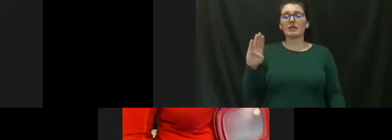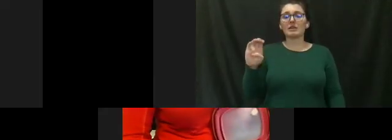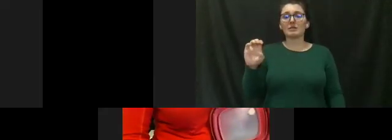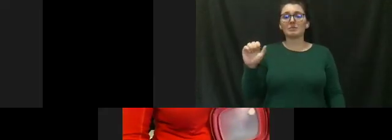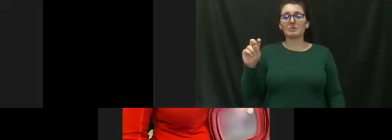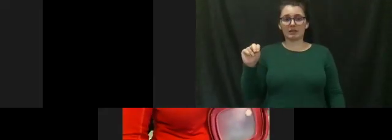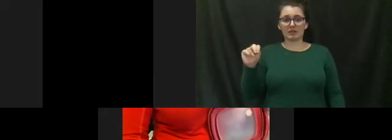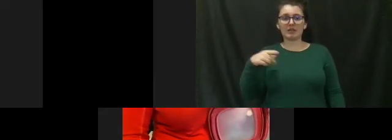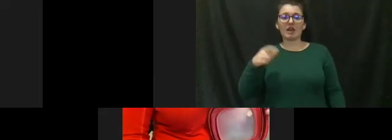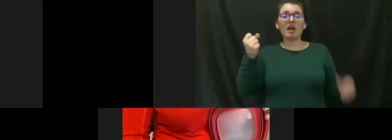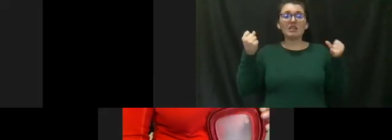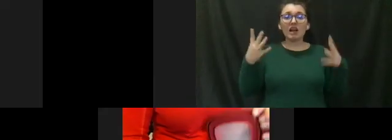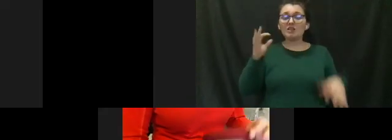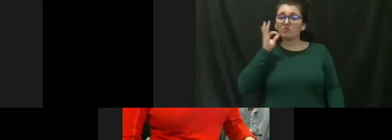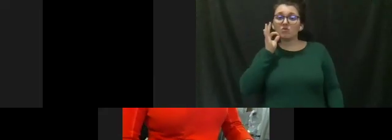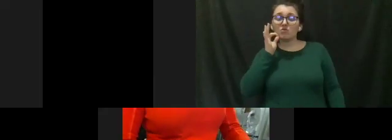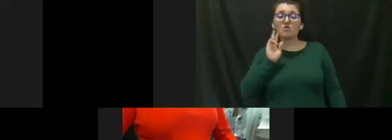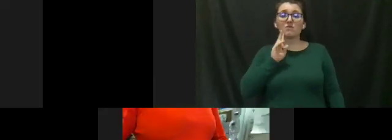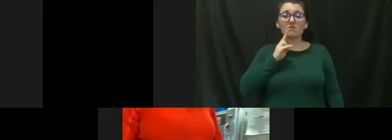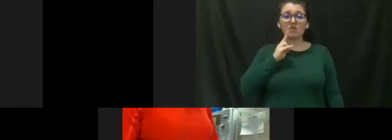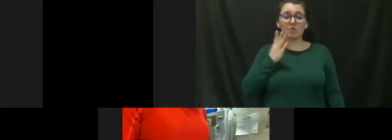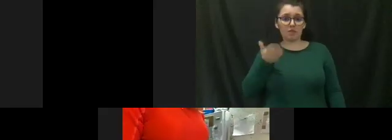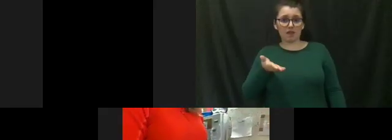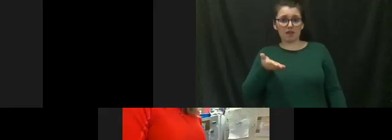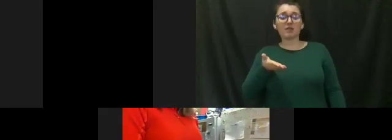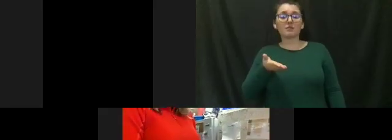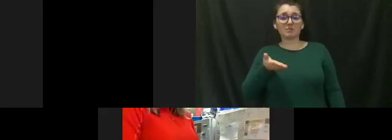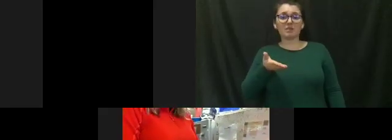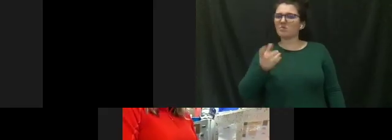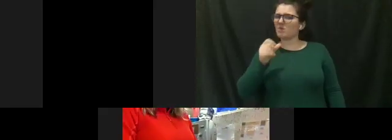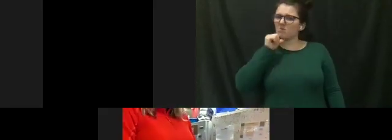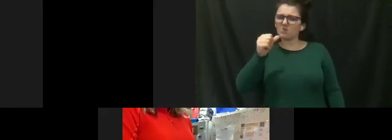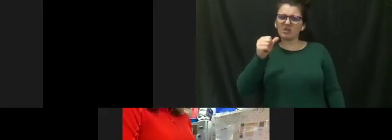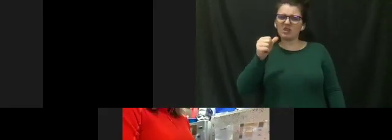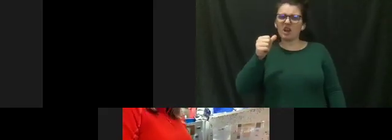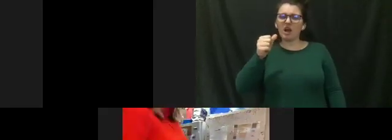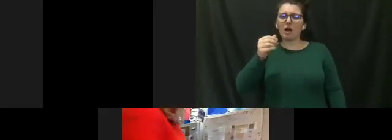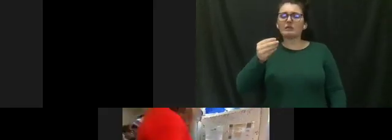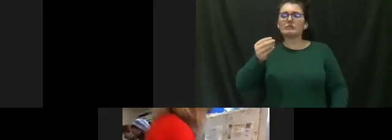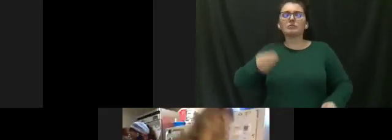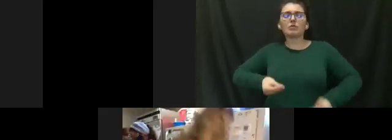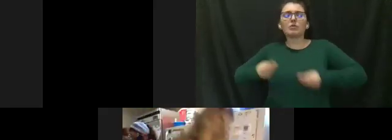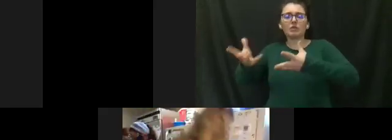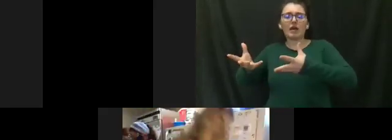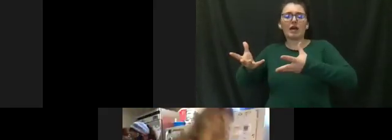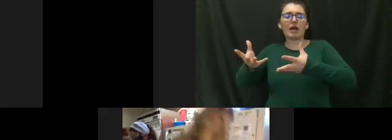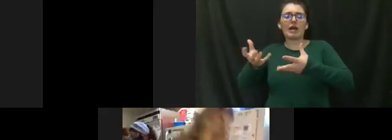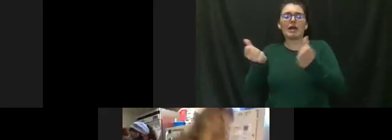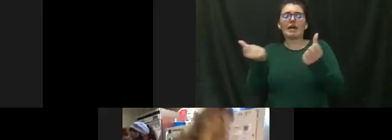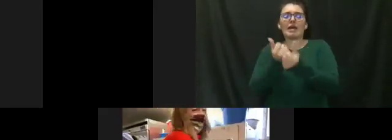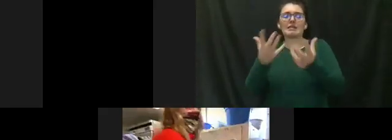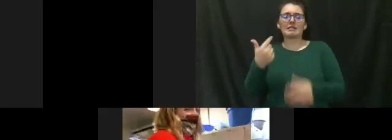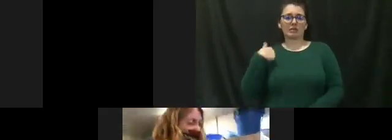has lots of fruits and vegetables here. We don't give them anything that we wouldn't eat, fruits and vegetable wise. So if something is kind